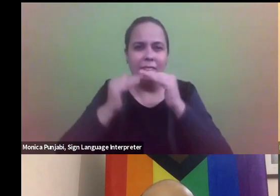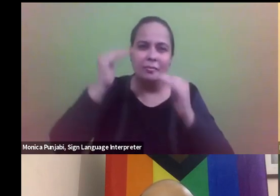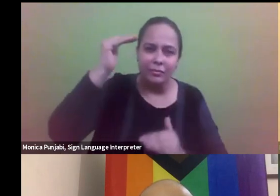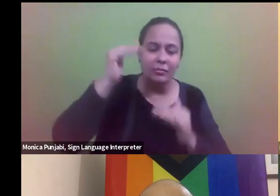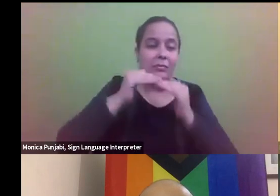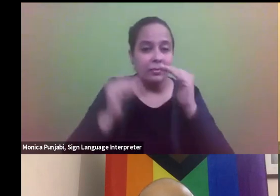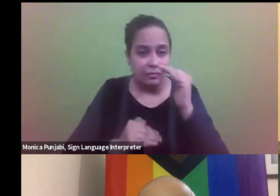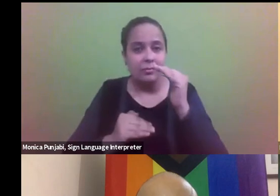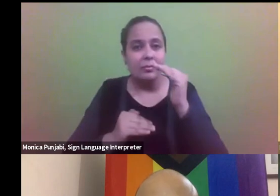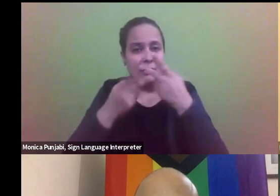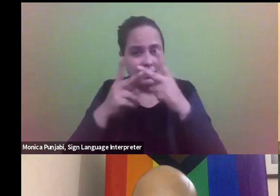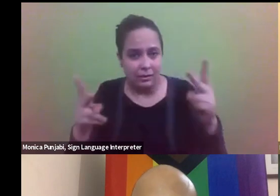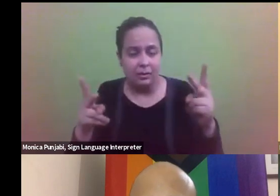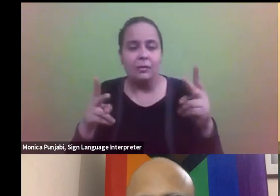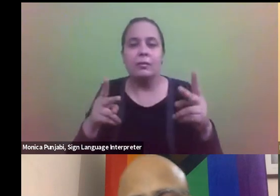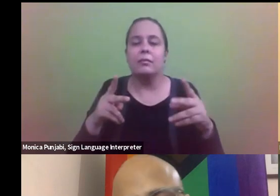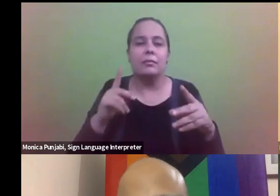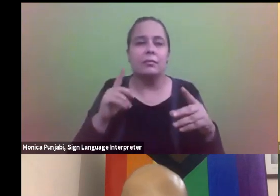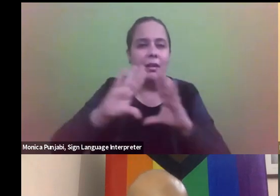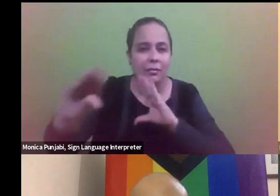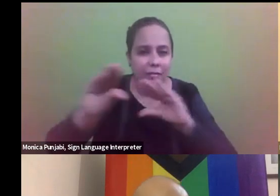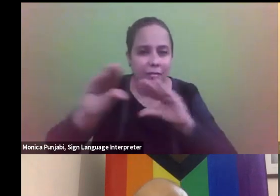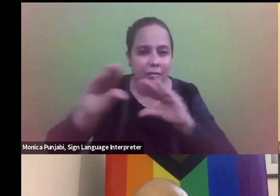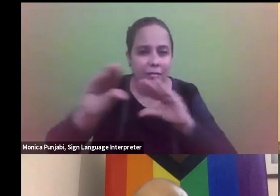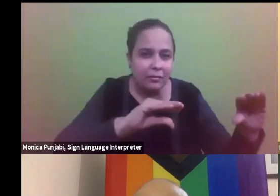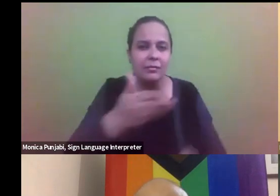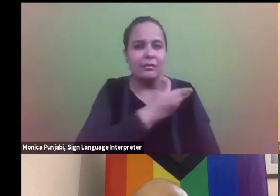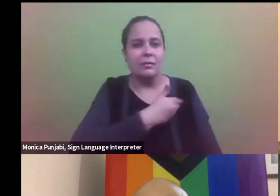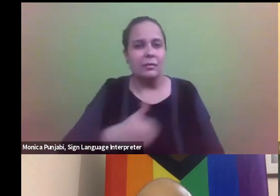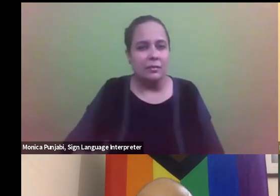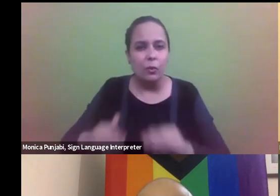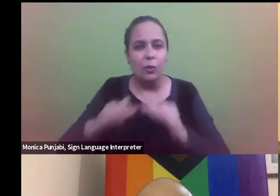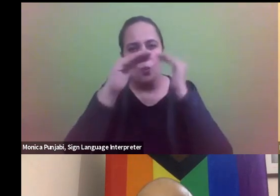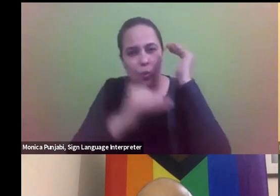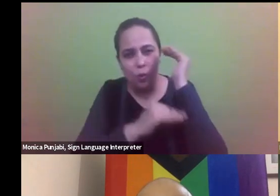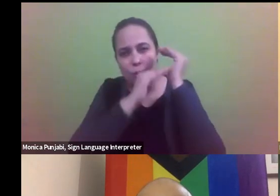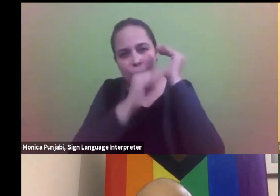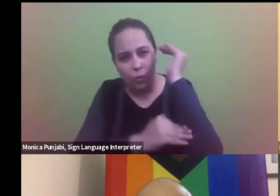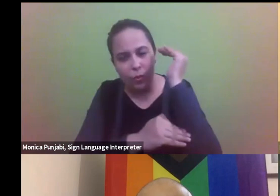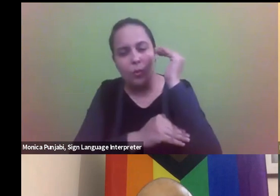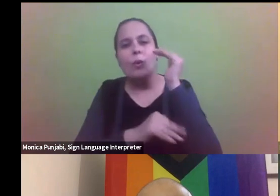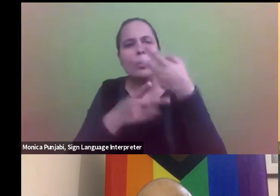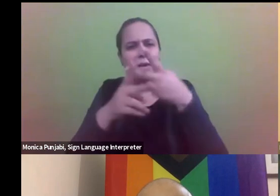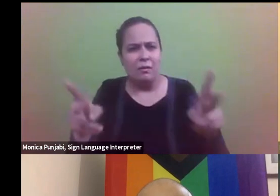from marginalized religions. And so I think this is a perfect platform to address that intersectionality.